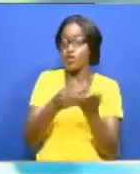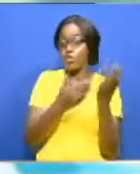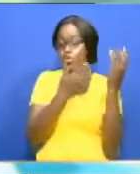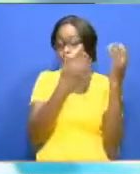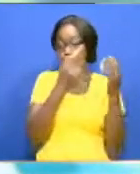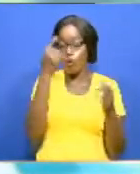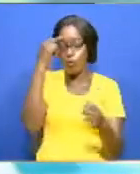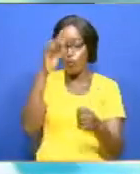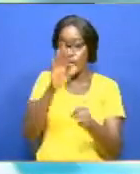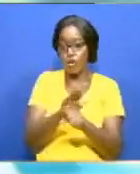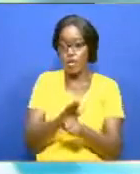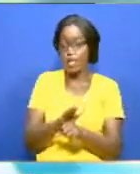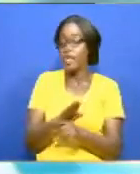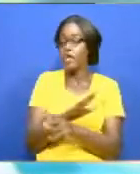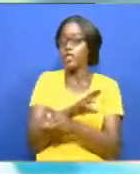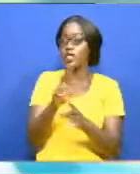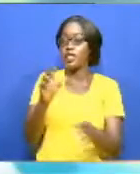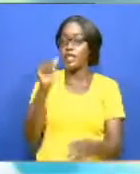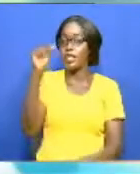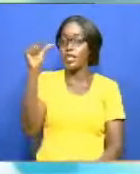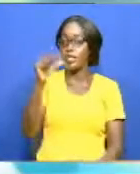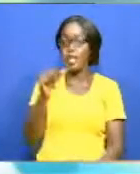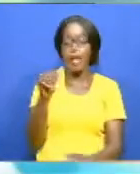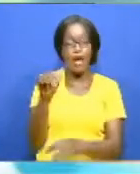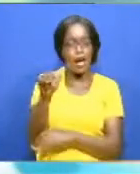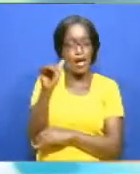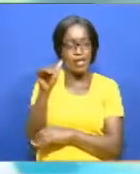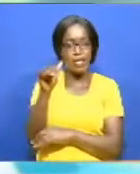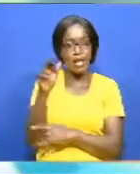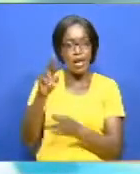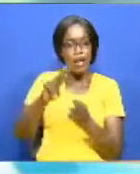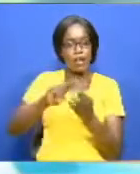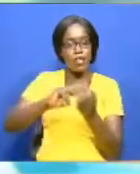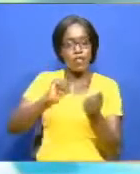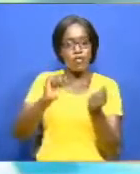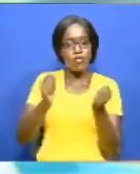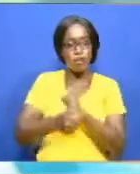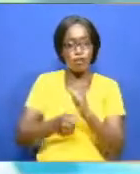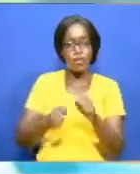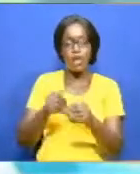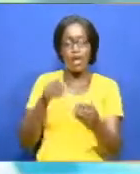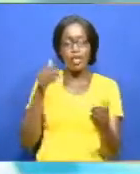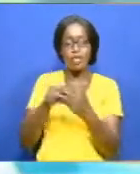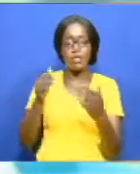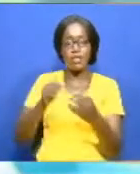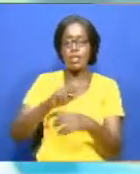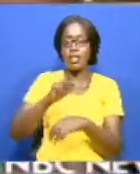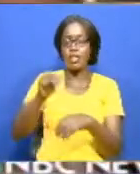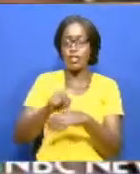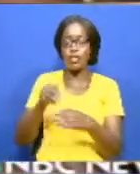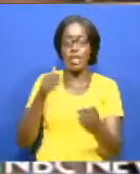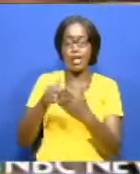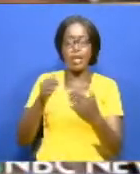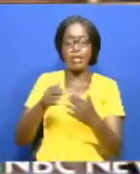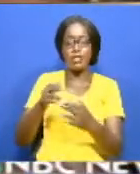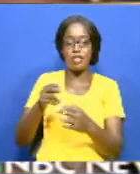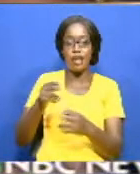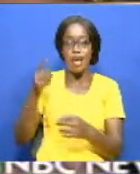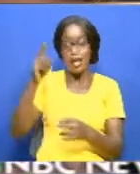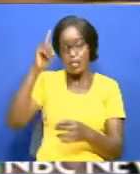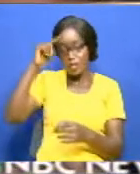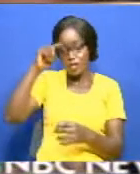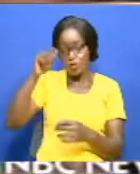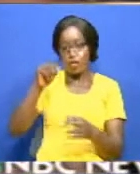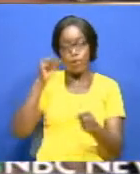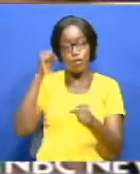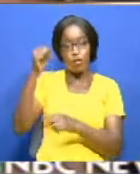attorney general has been urging police reforms amid nationwide anti-racism protests. Joe Biden has